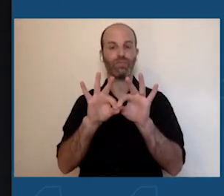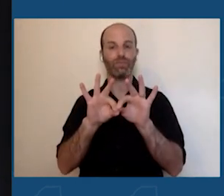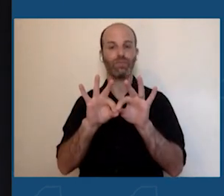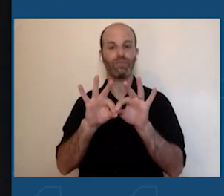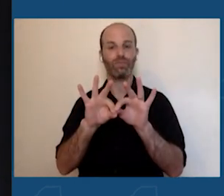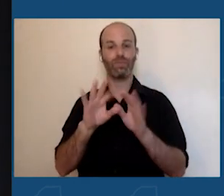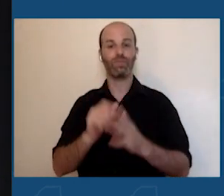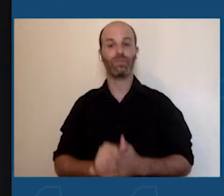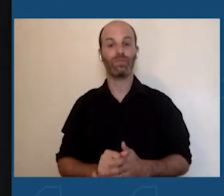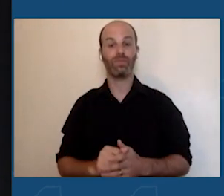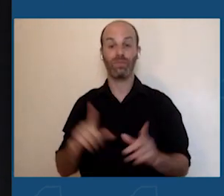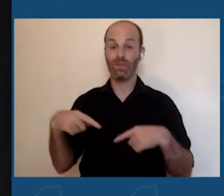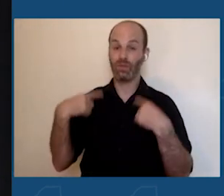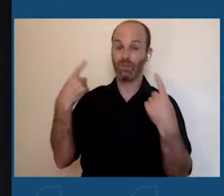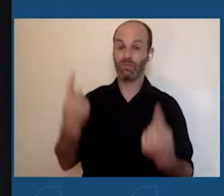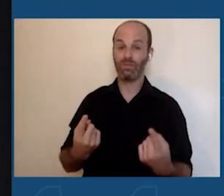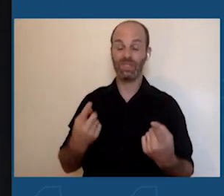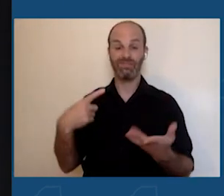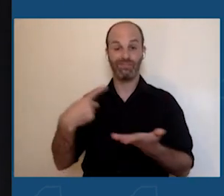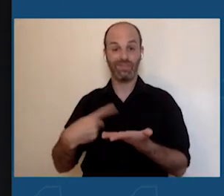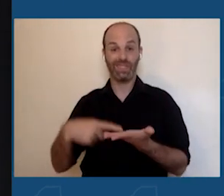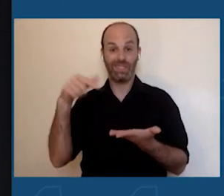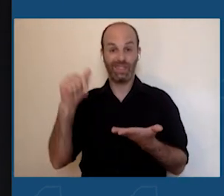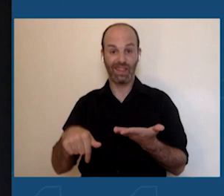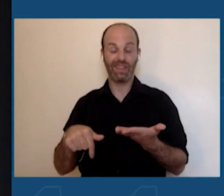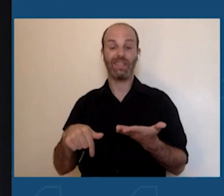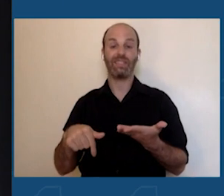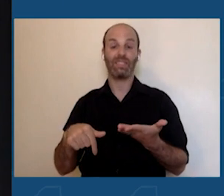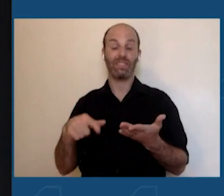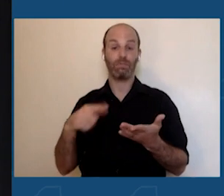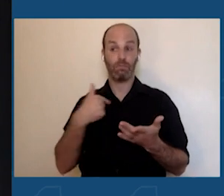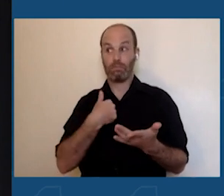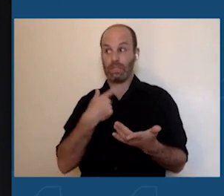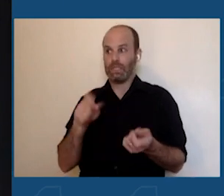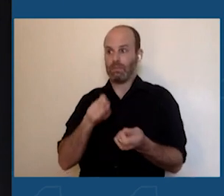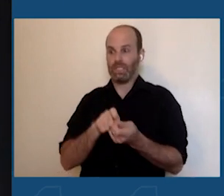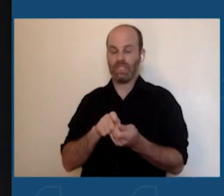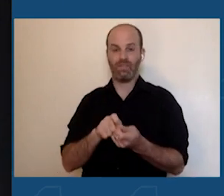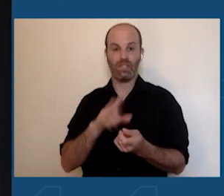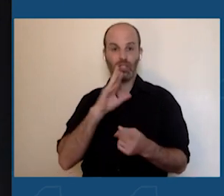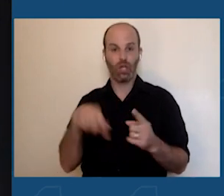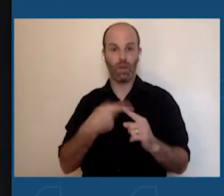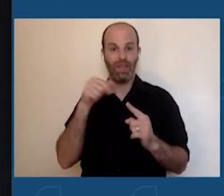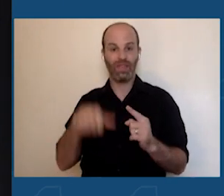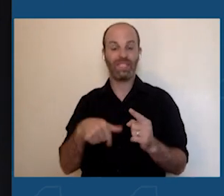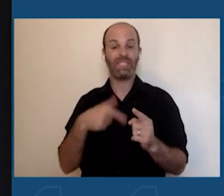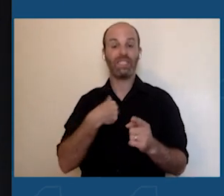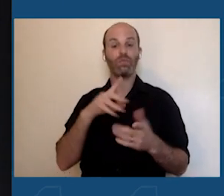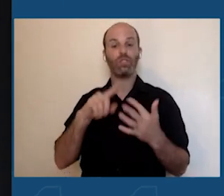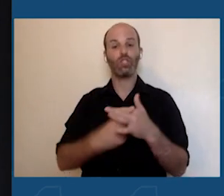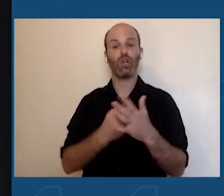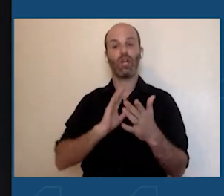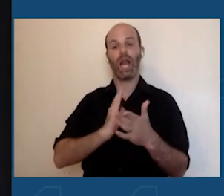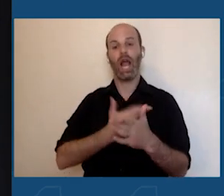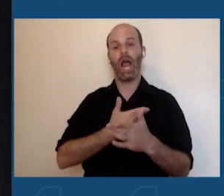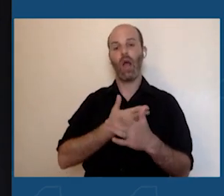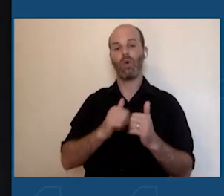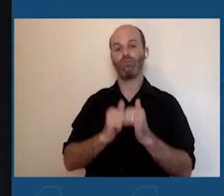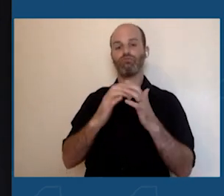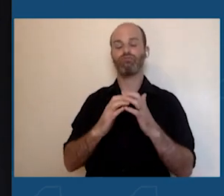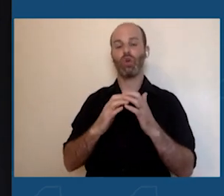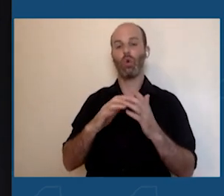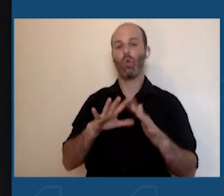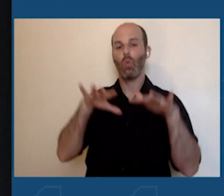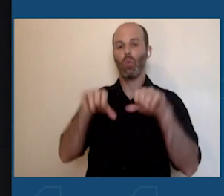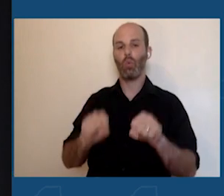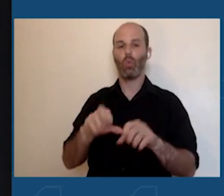We've been talking about this. I've been talking about this particularly since we began our Reclaim Our Water initiative nearly a decade